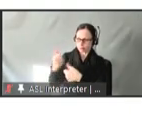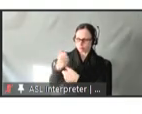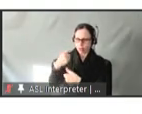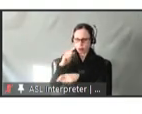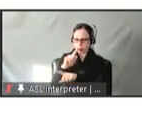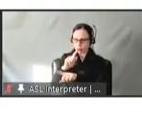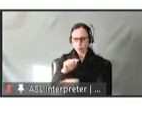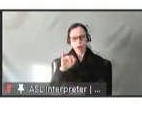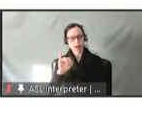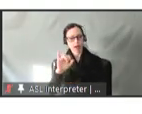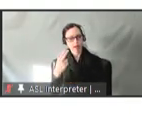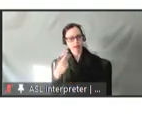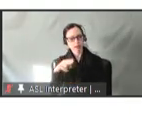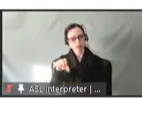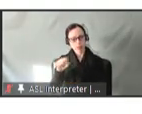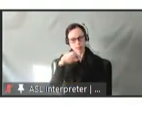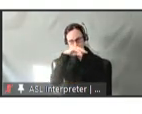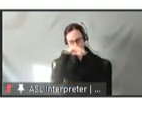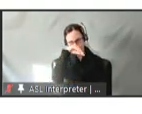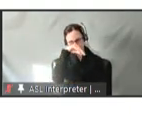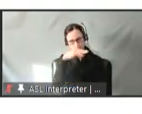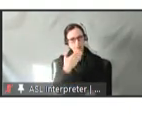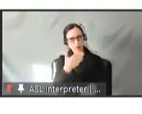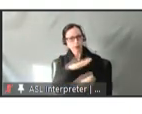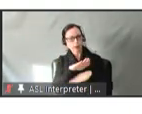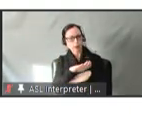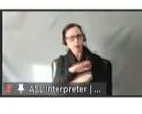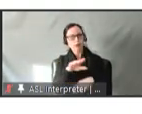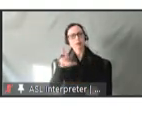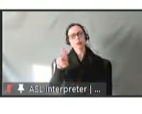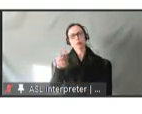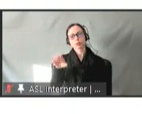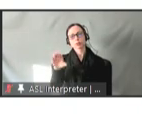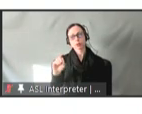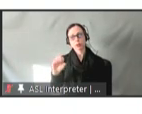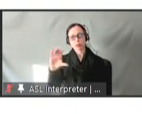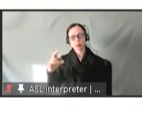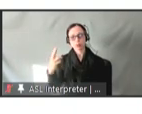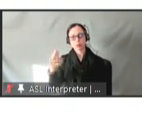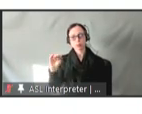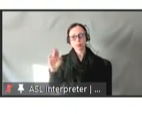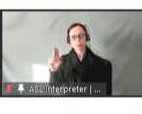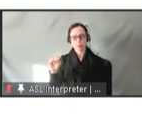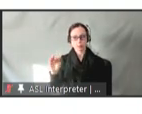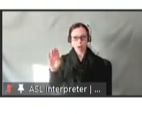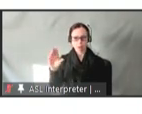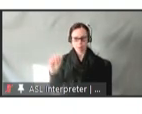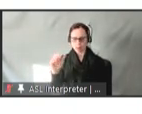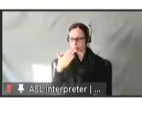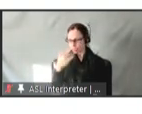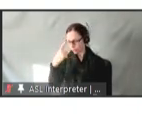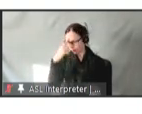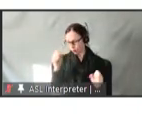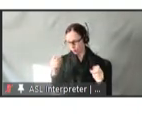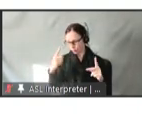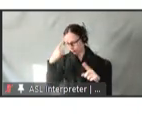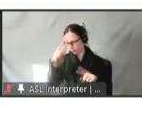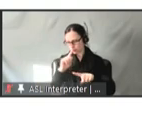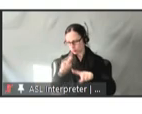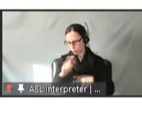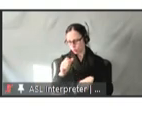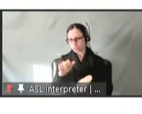IHS. Good afternoon, everyone. This is Uzo Chukuma, and thank you for the opportunity to report on the Indian Health